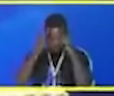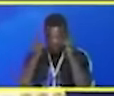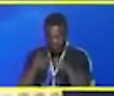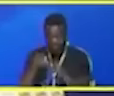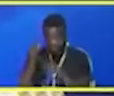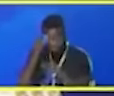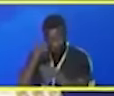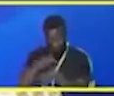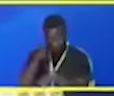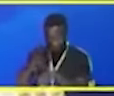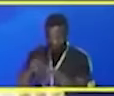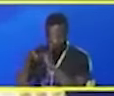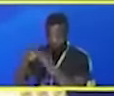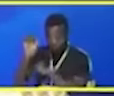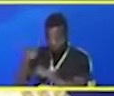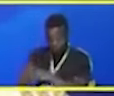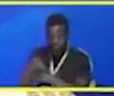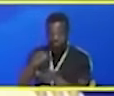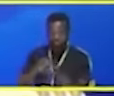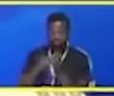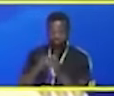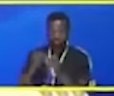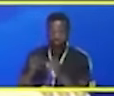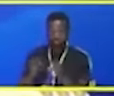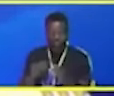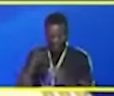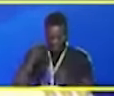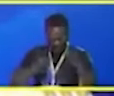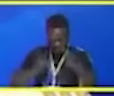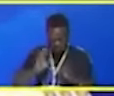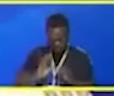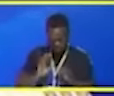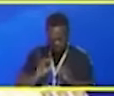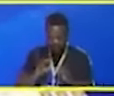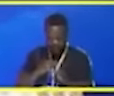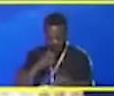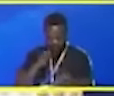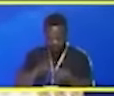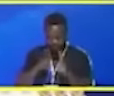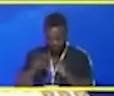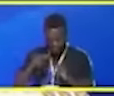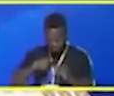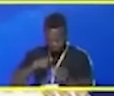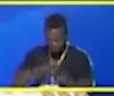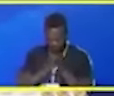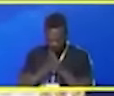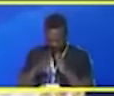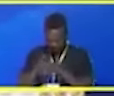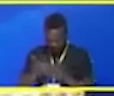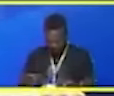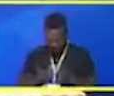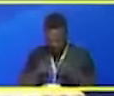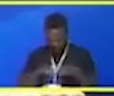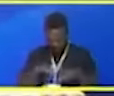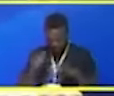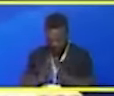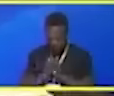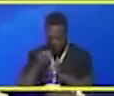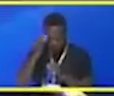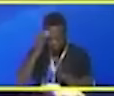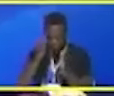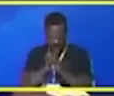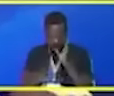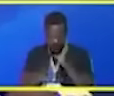know the nature of God, you can judge by the nature of God what you are becoming. And then you know what spirit you